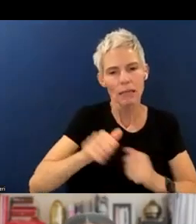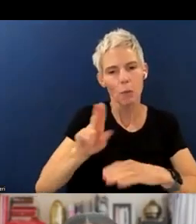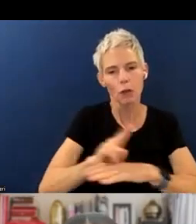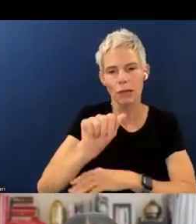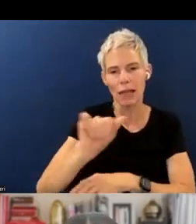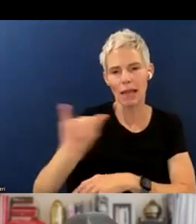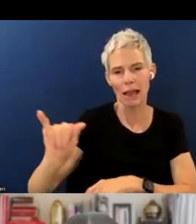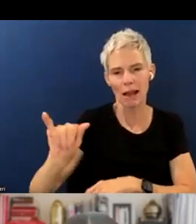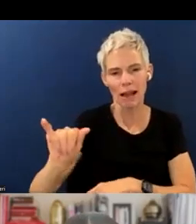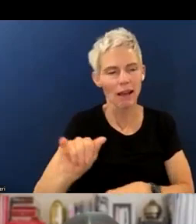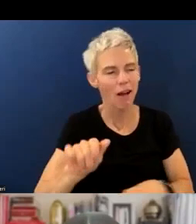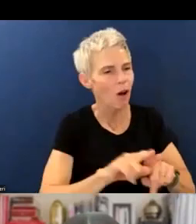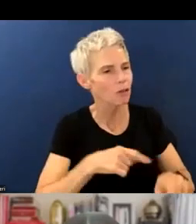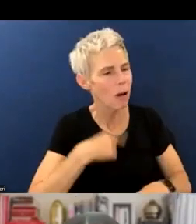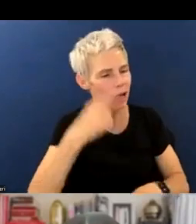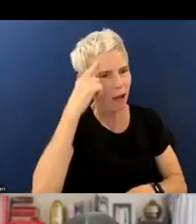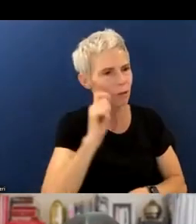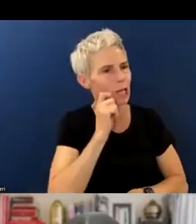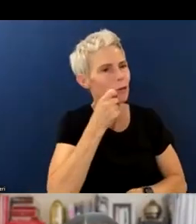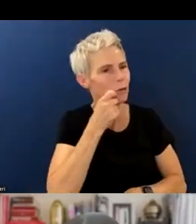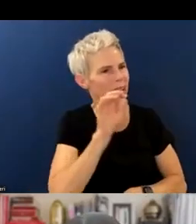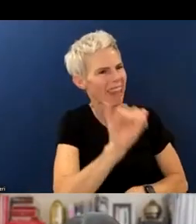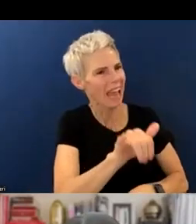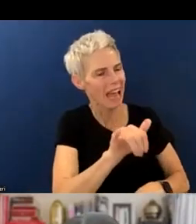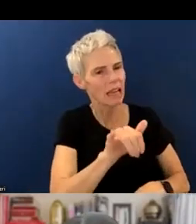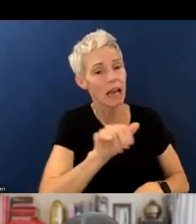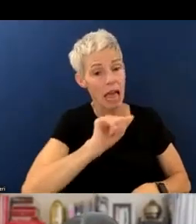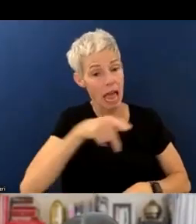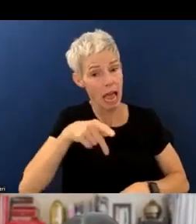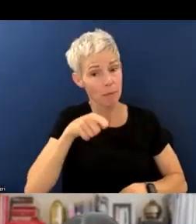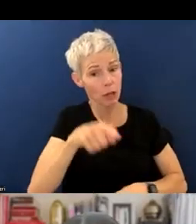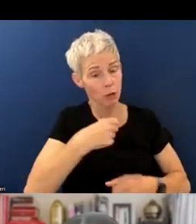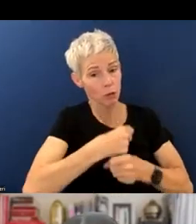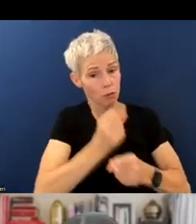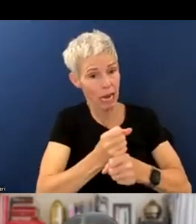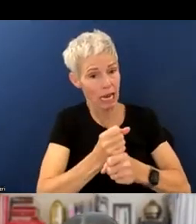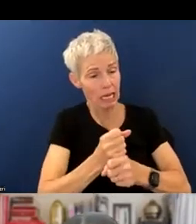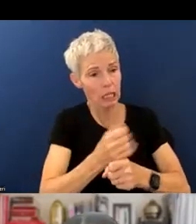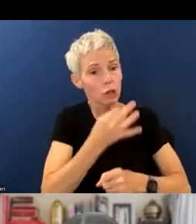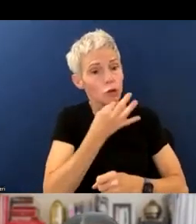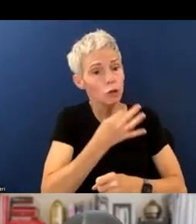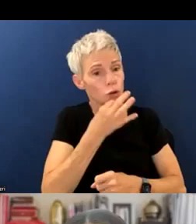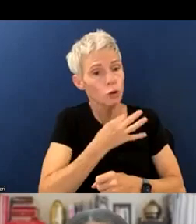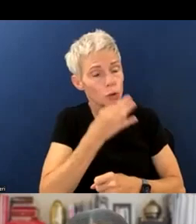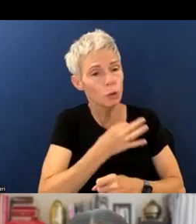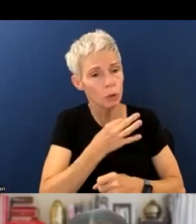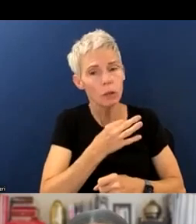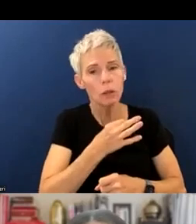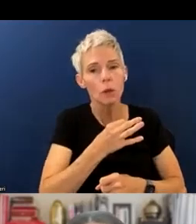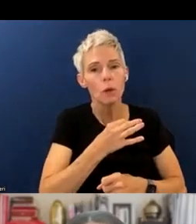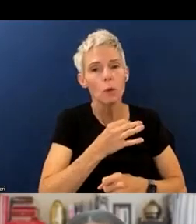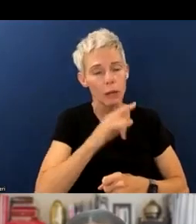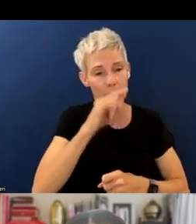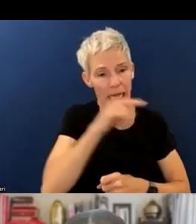was also very cool that the app that you created very soon is going to, when the kids are expressing